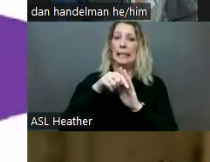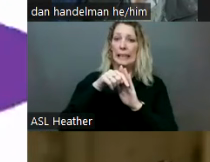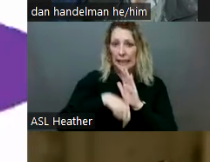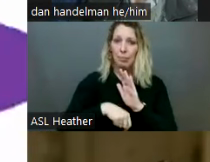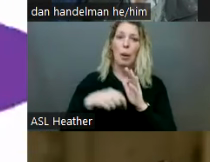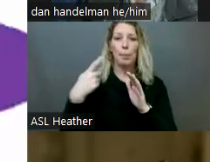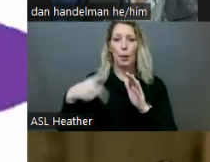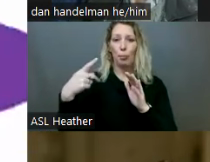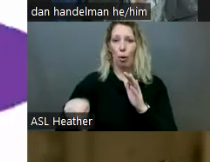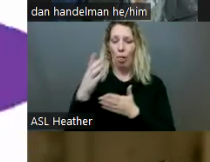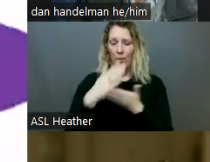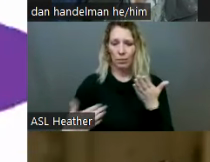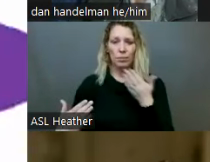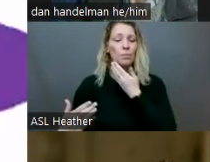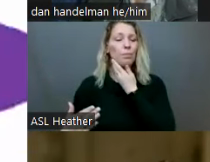section,